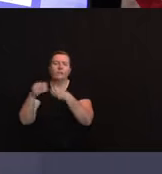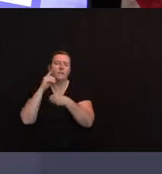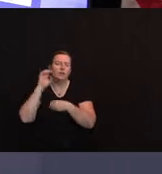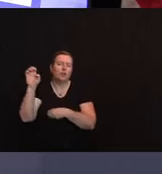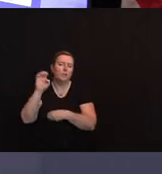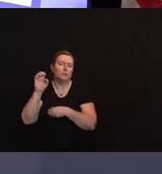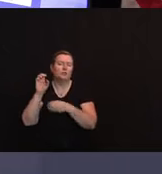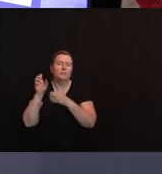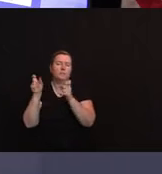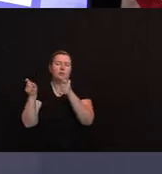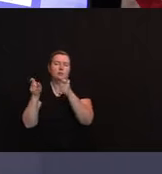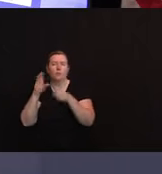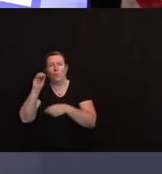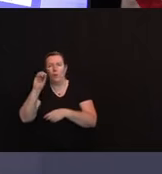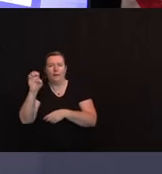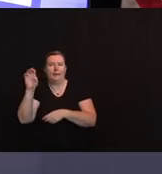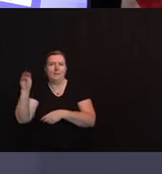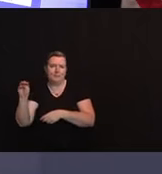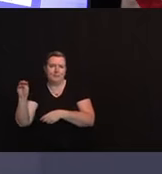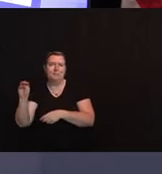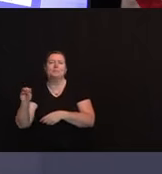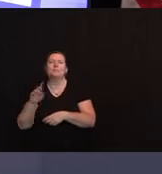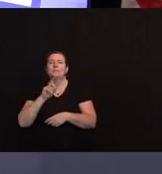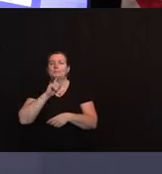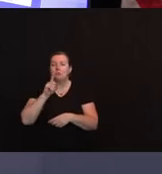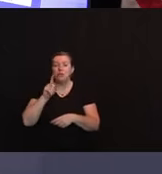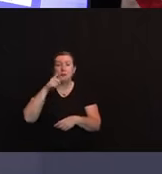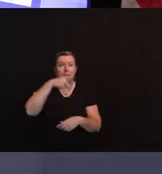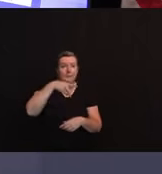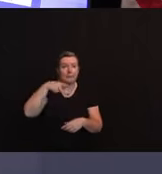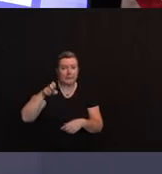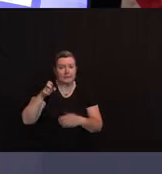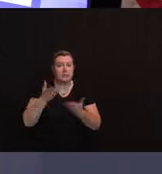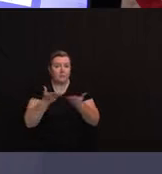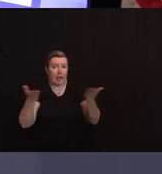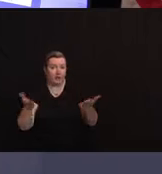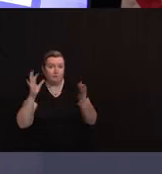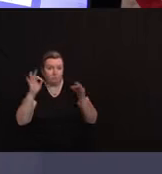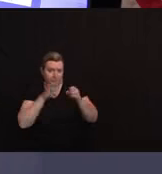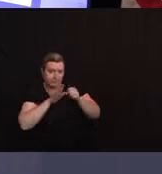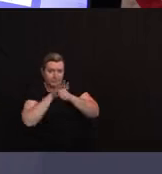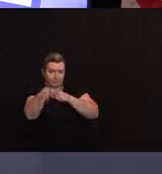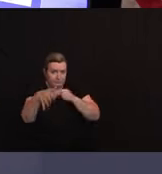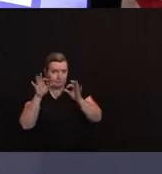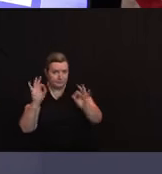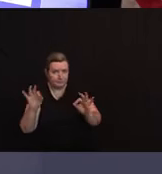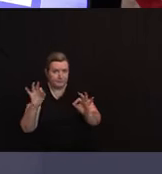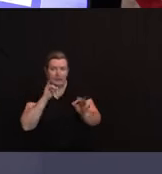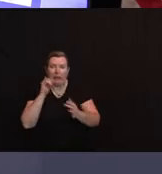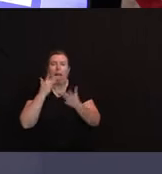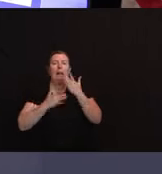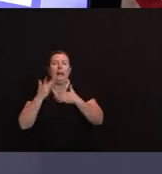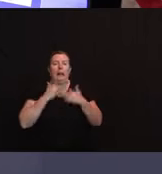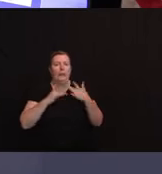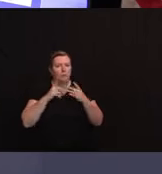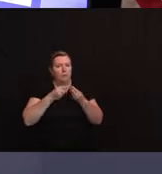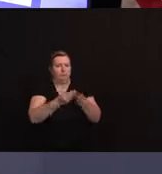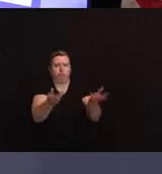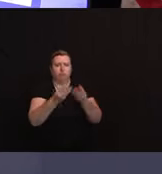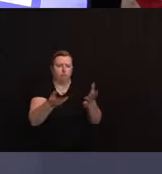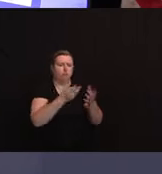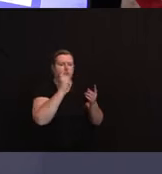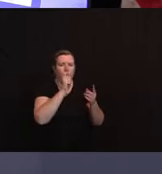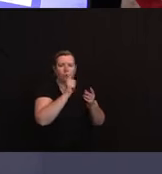ensure that PPE and supplies are secured and distributed and that critical staffing shortages